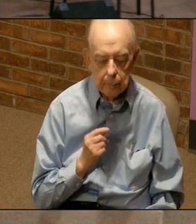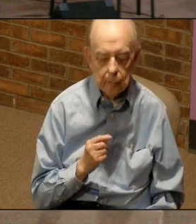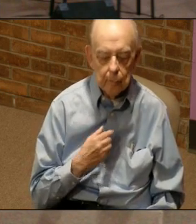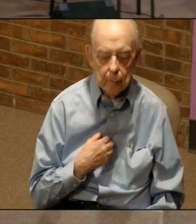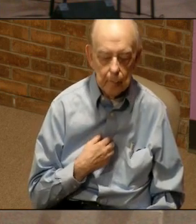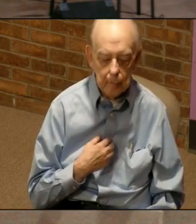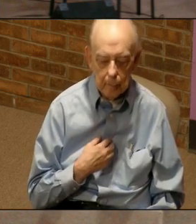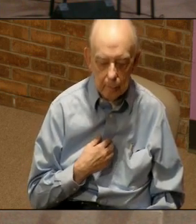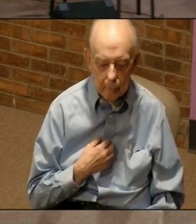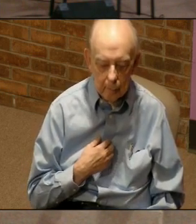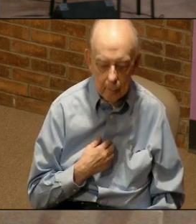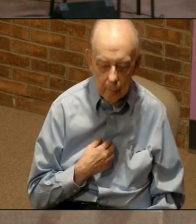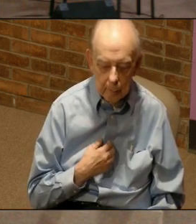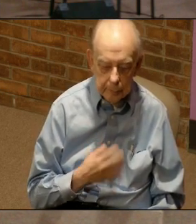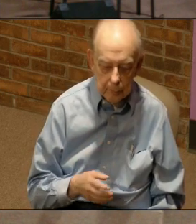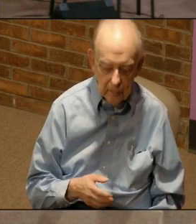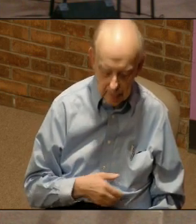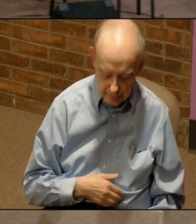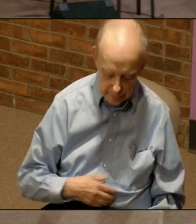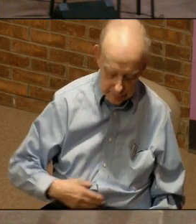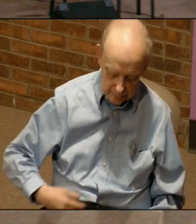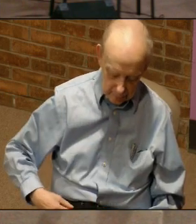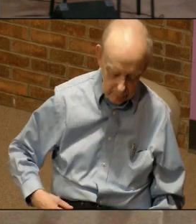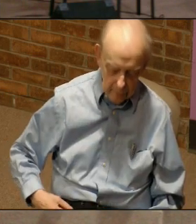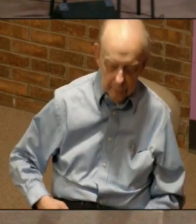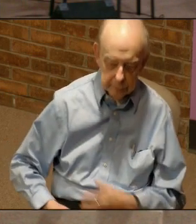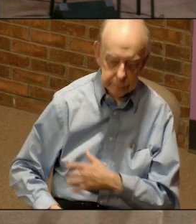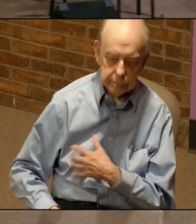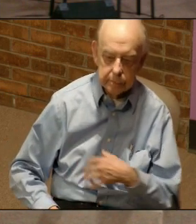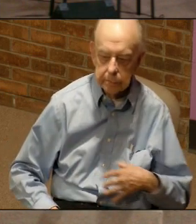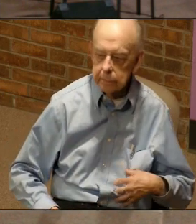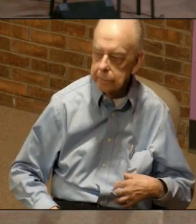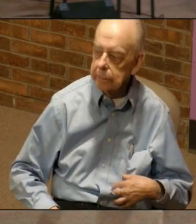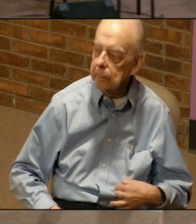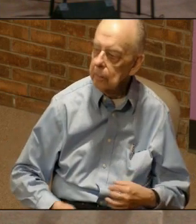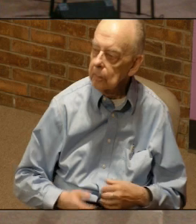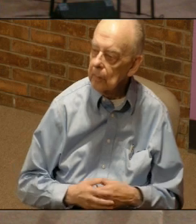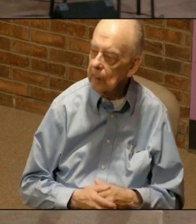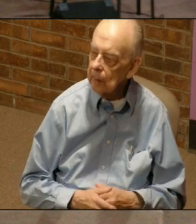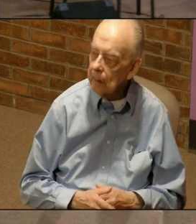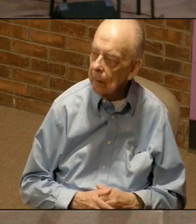He had the sash across him.